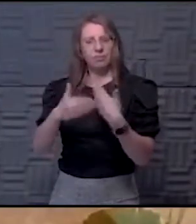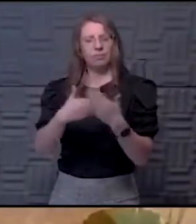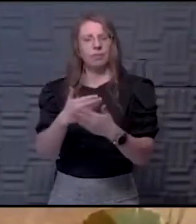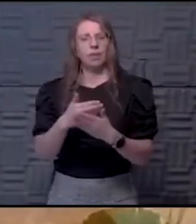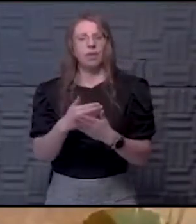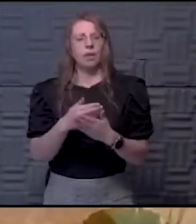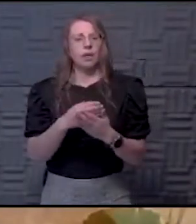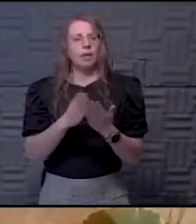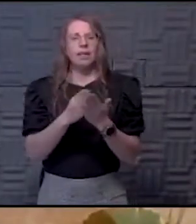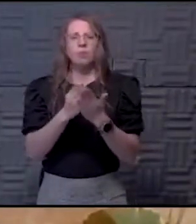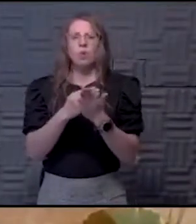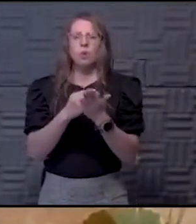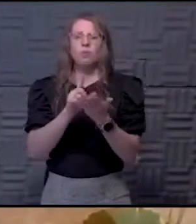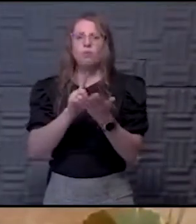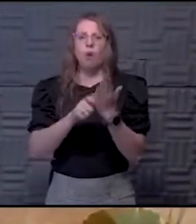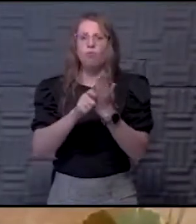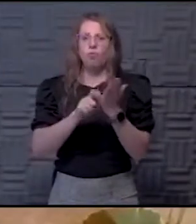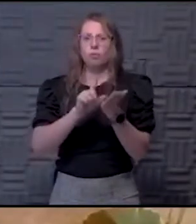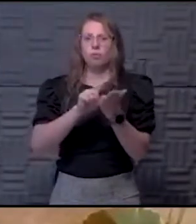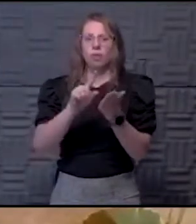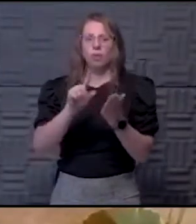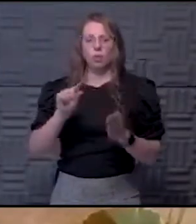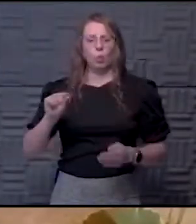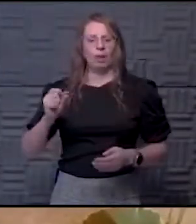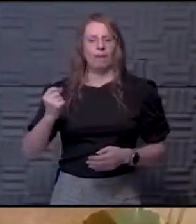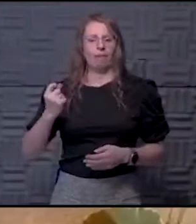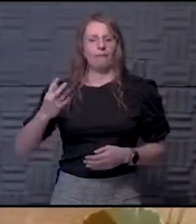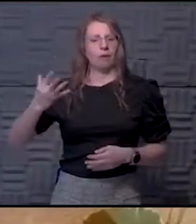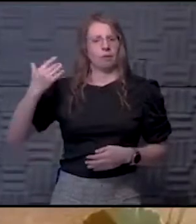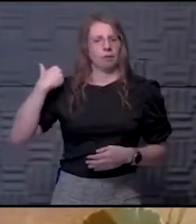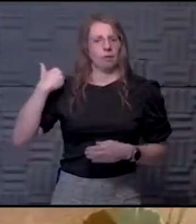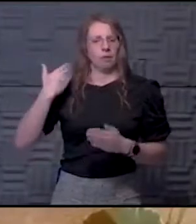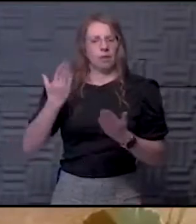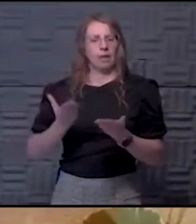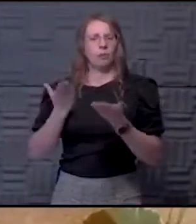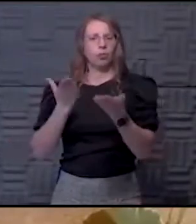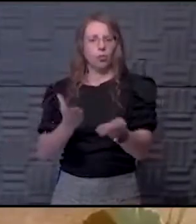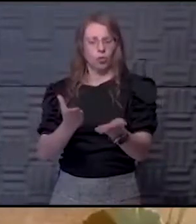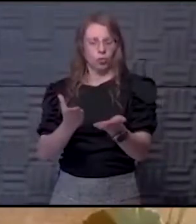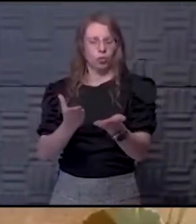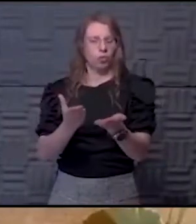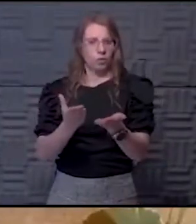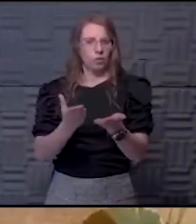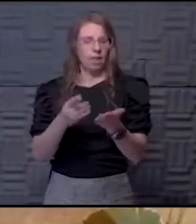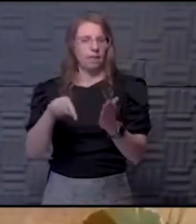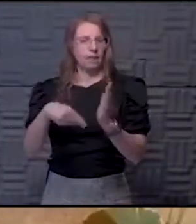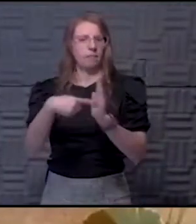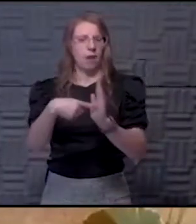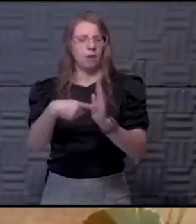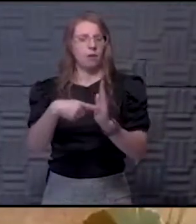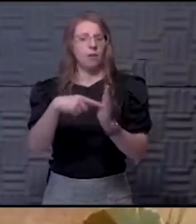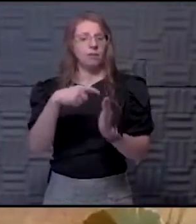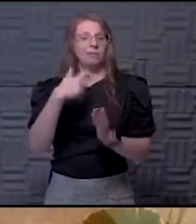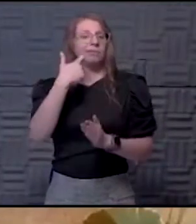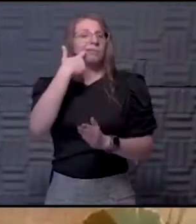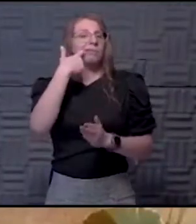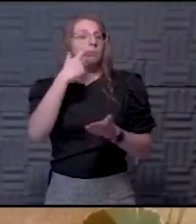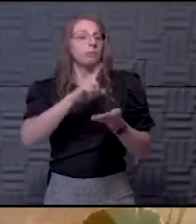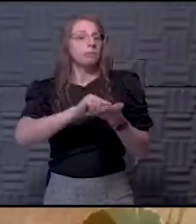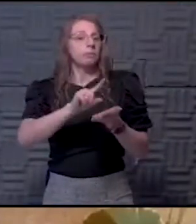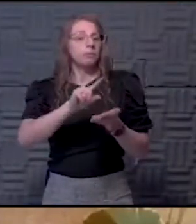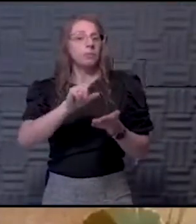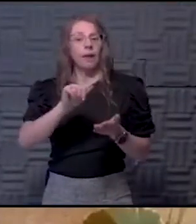the articles that we wrote in 2011 that kind of introduced this model, the article that we just published with